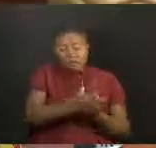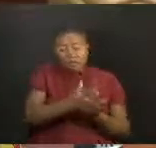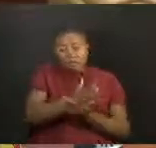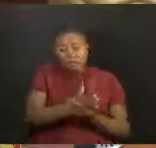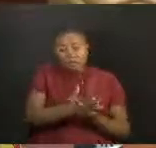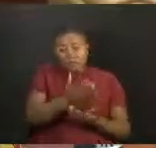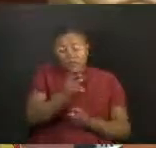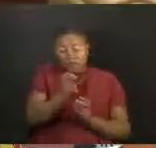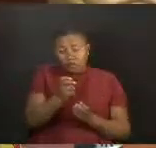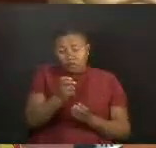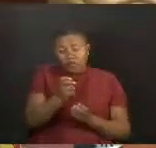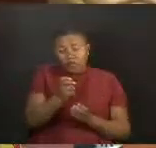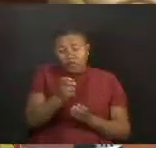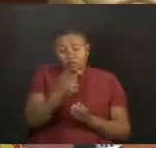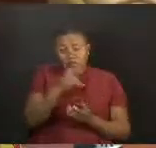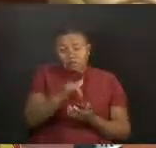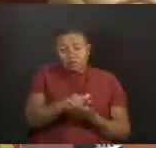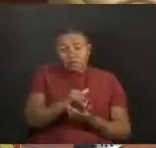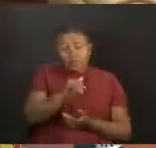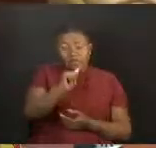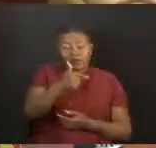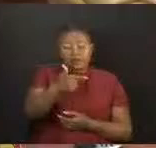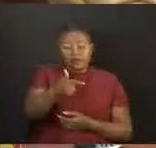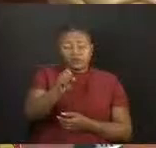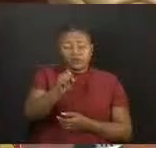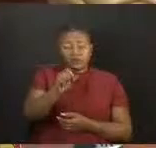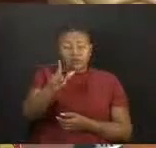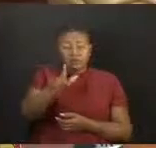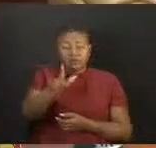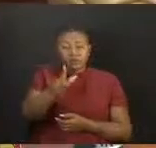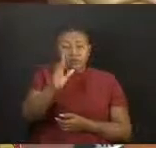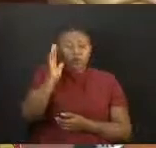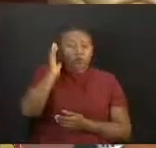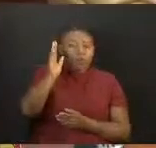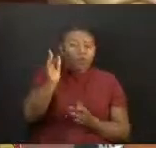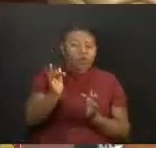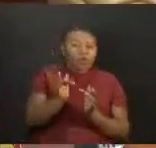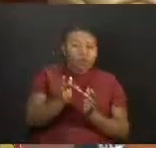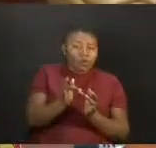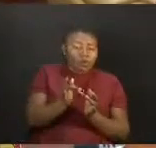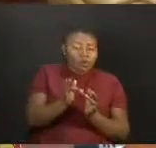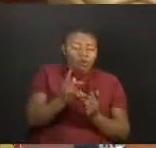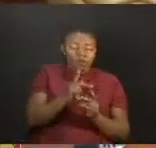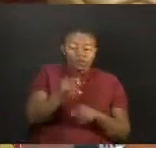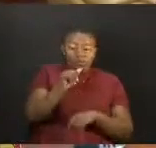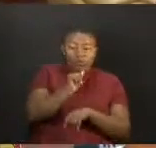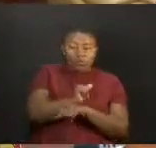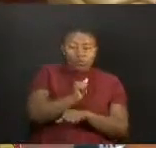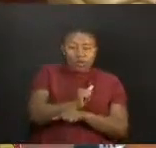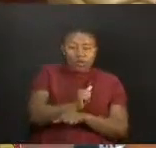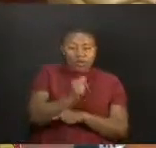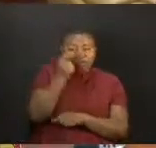says the AESL will be contracted to do some work.